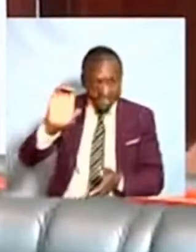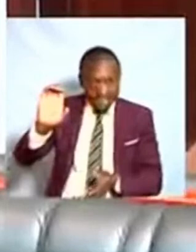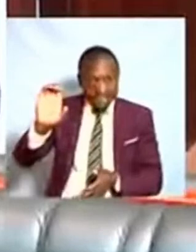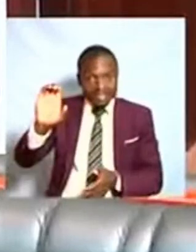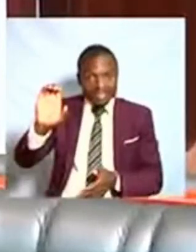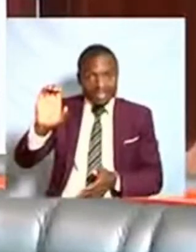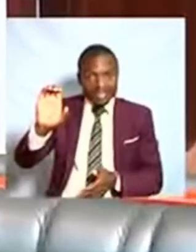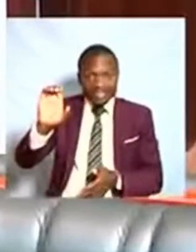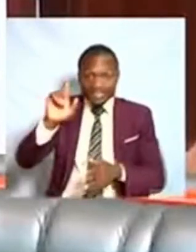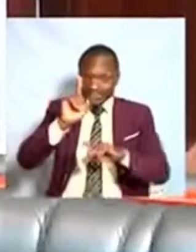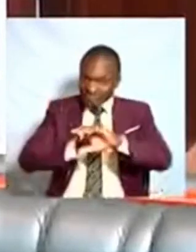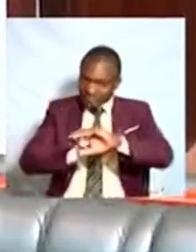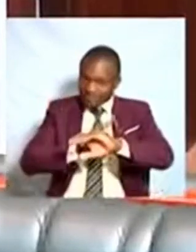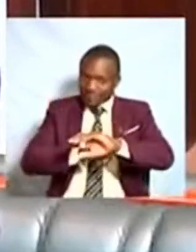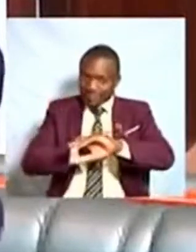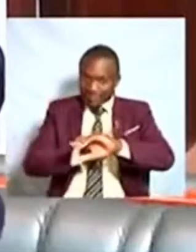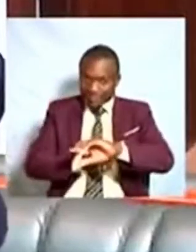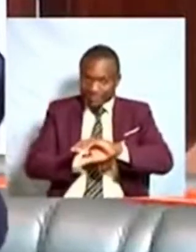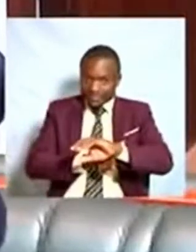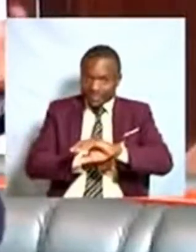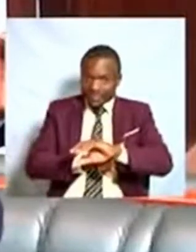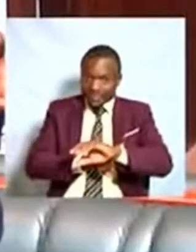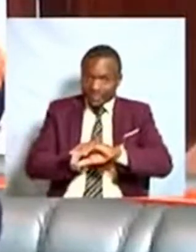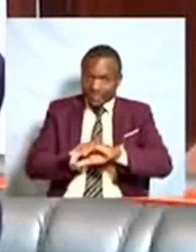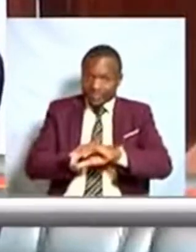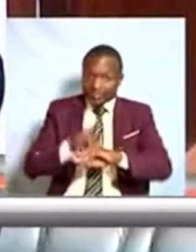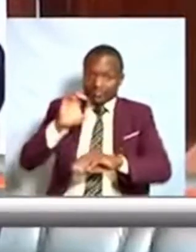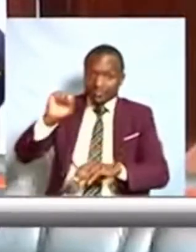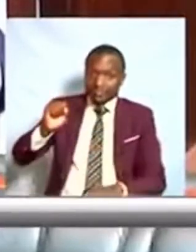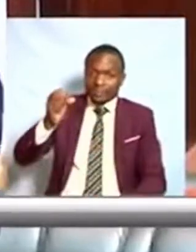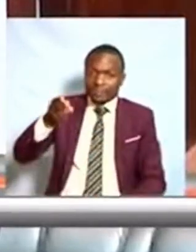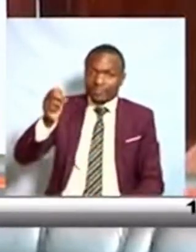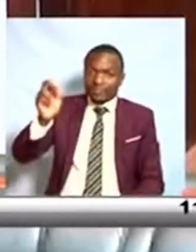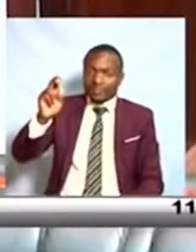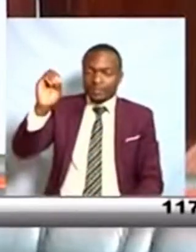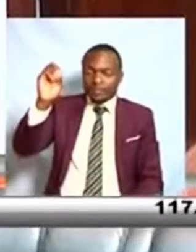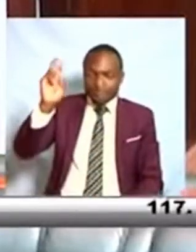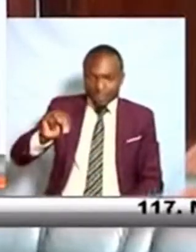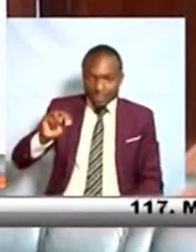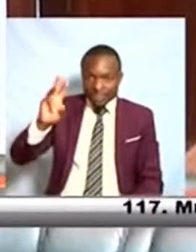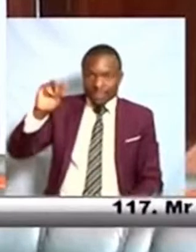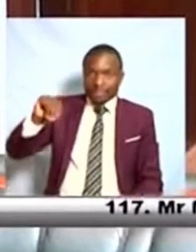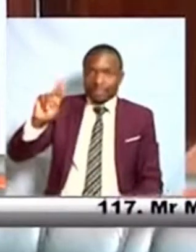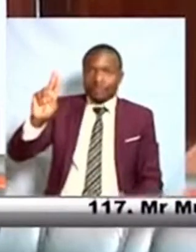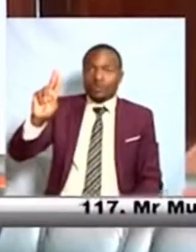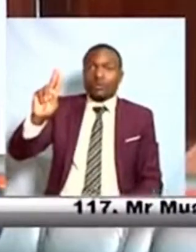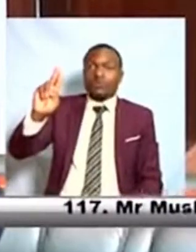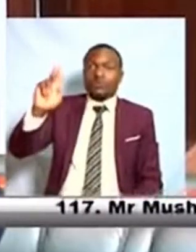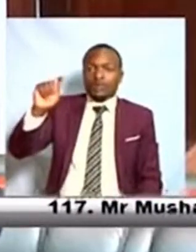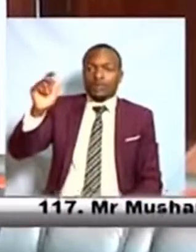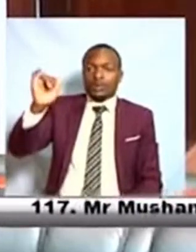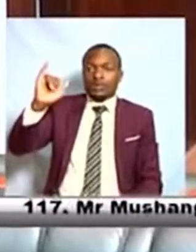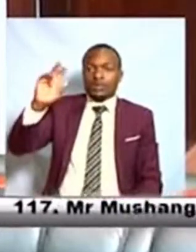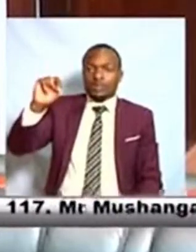even the duration, the period that you are owing Sharon and Mutinta, you've also given us those